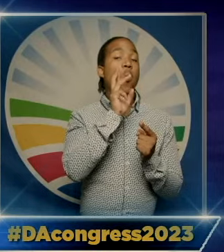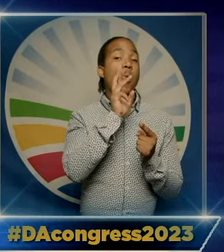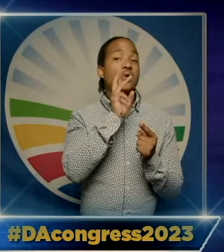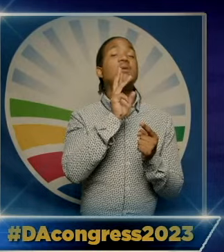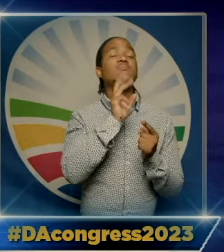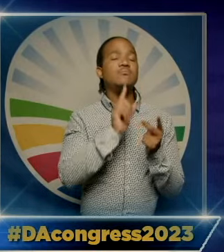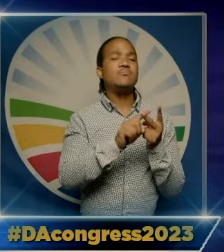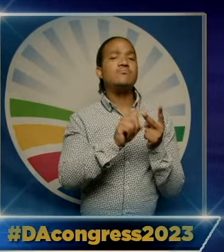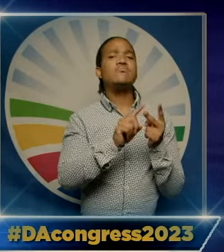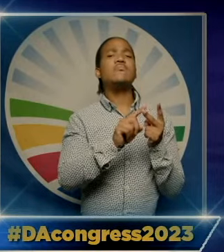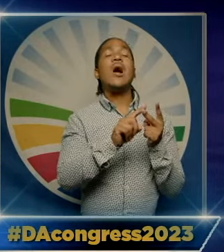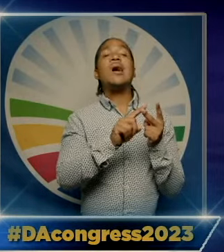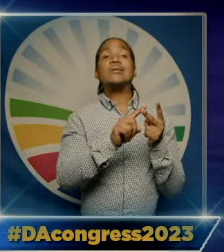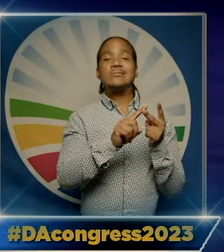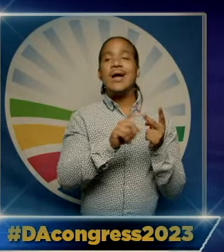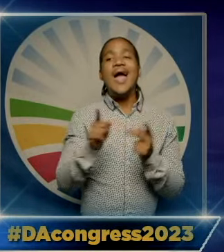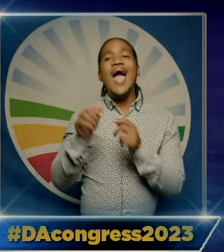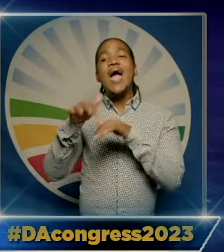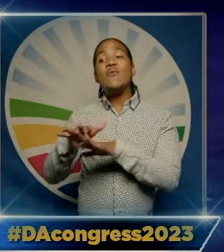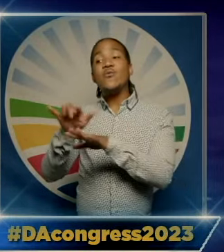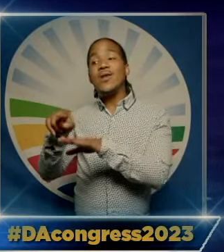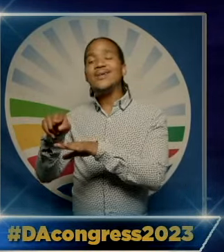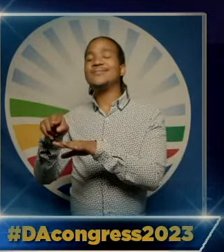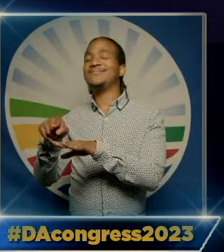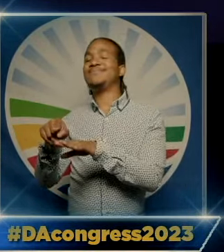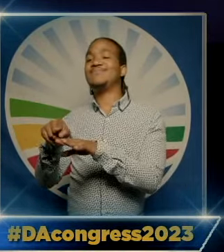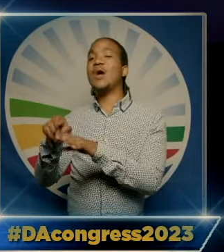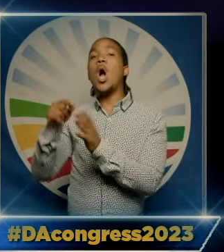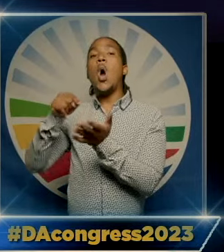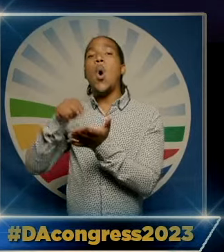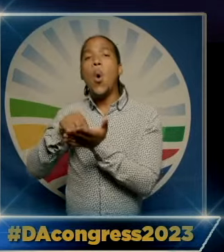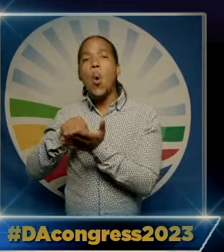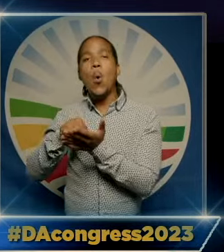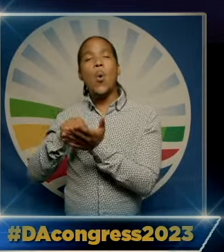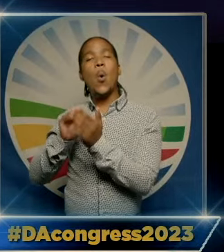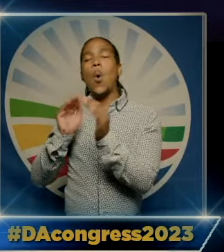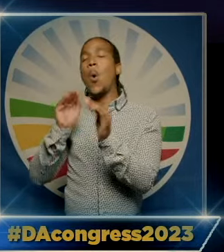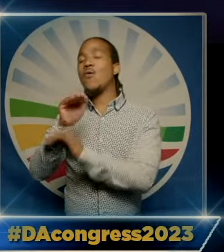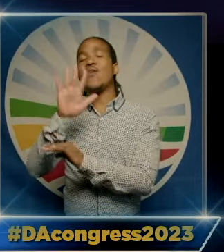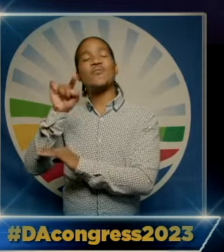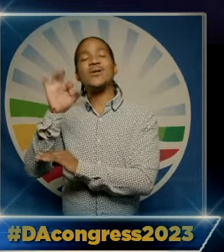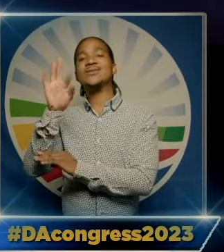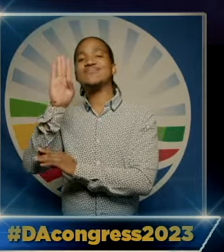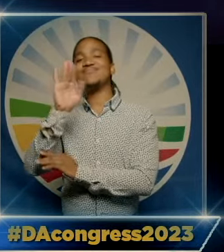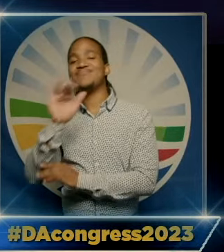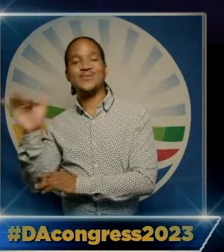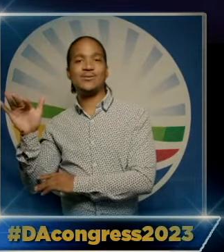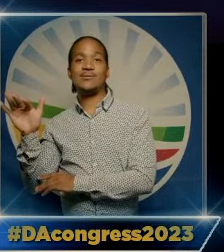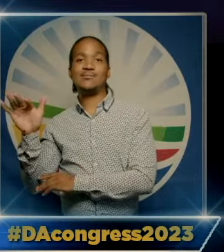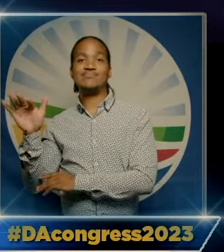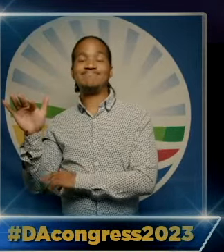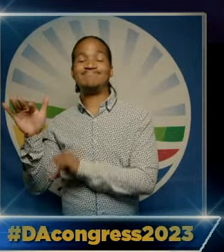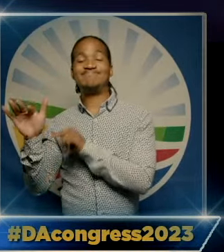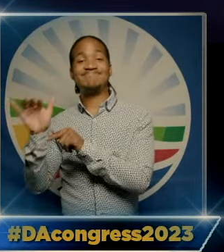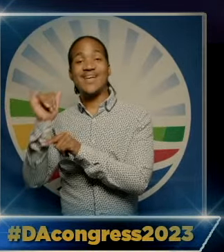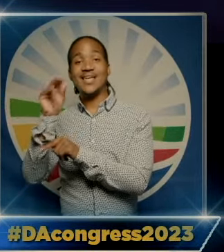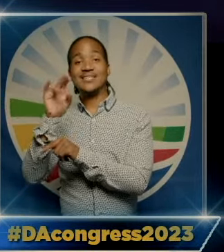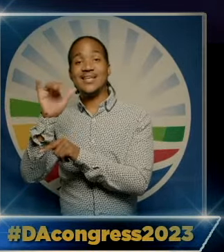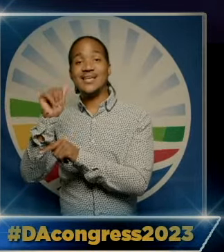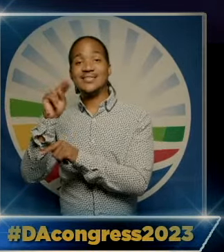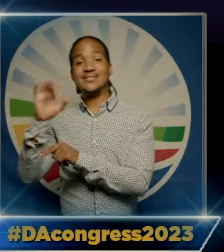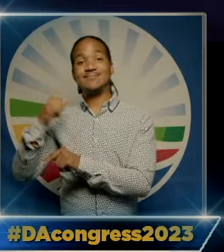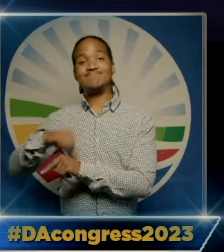fail, Emfuleni owes Eskom over 5.3 billion rand and Rand Water over